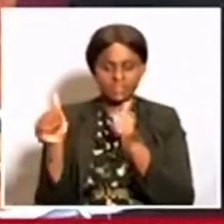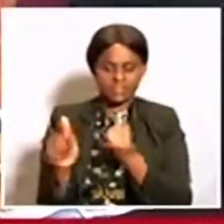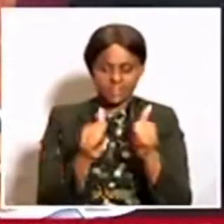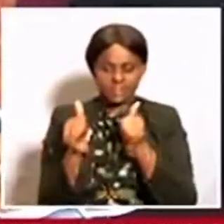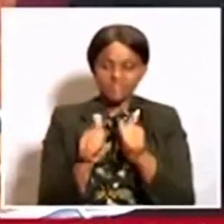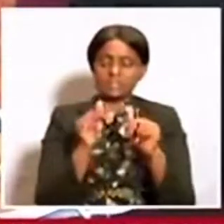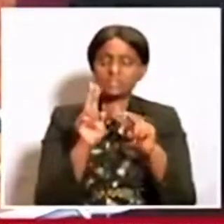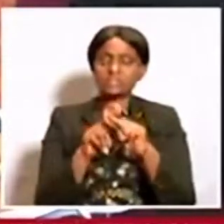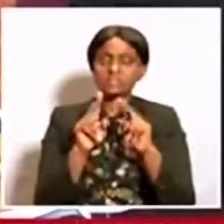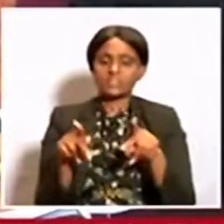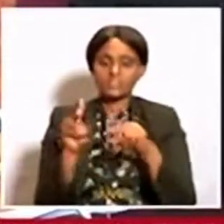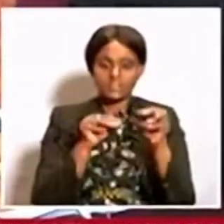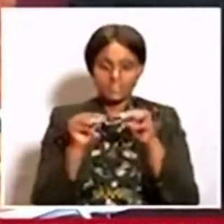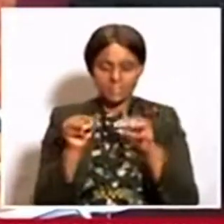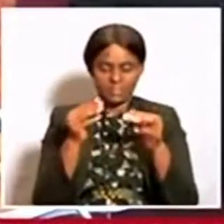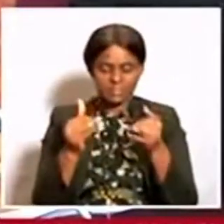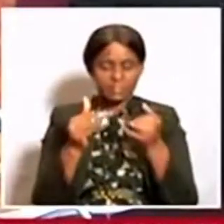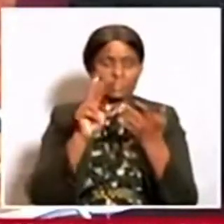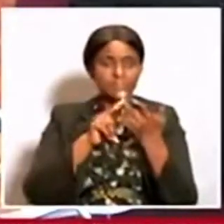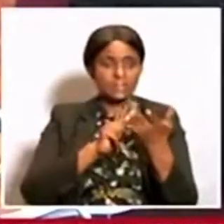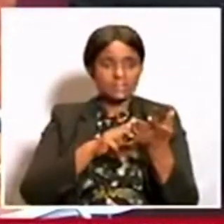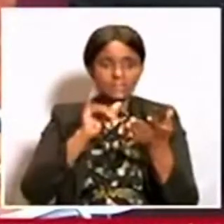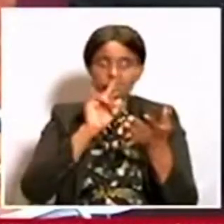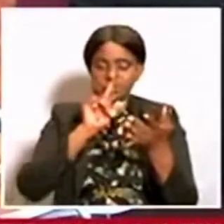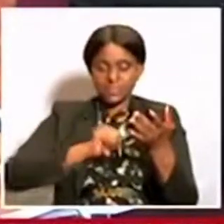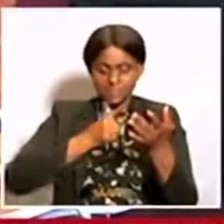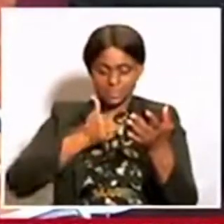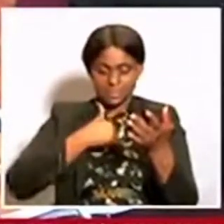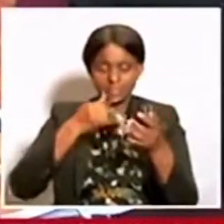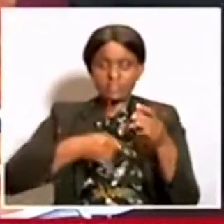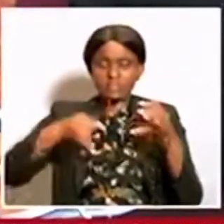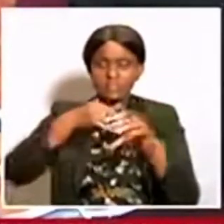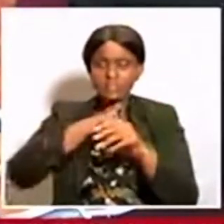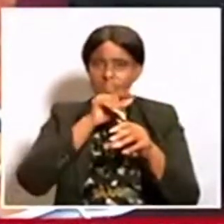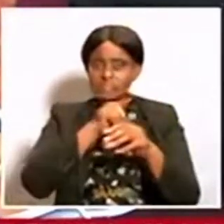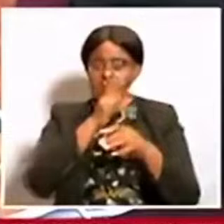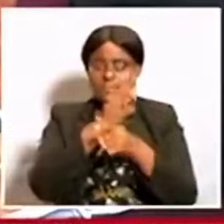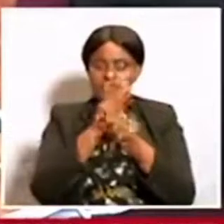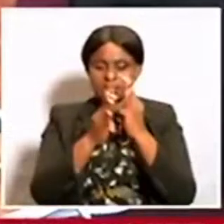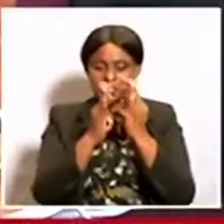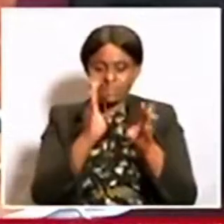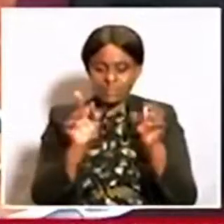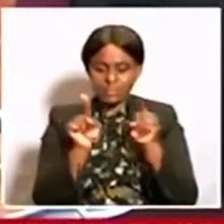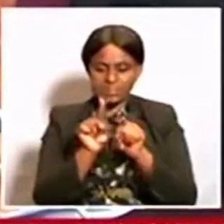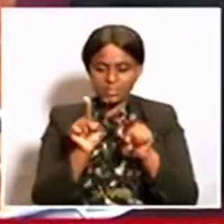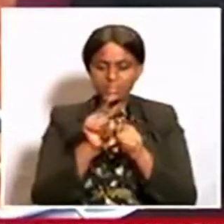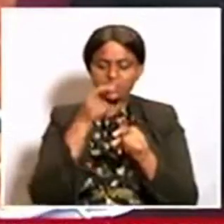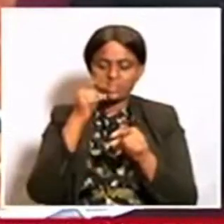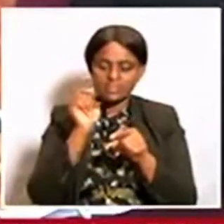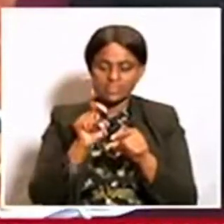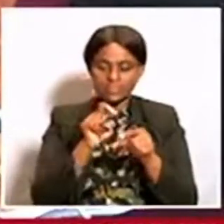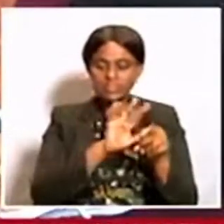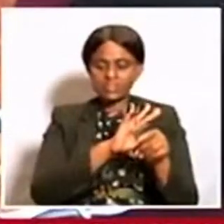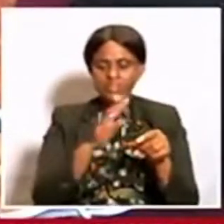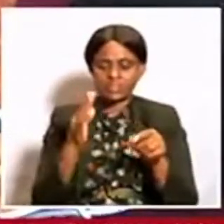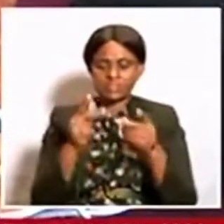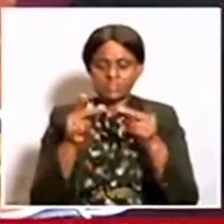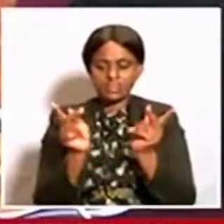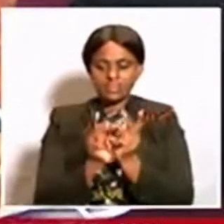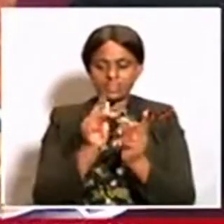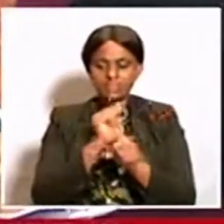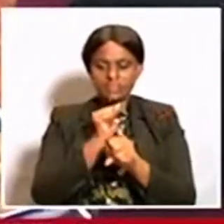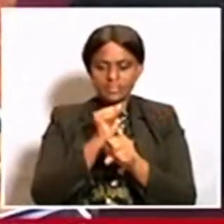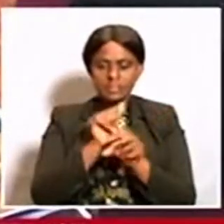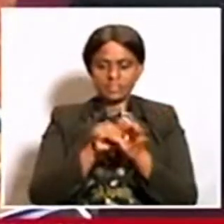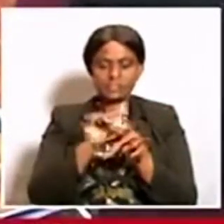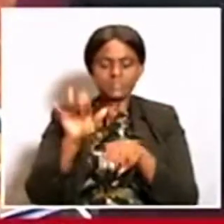Chair. Management wishes to report that we have engaged the contractors and instructed them to move back on the site to work on the